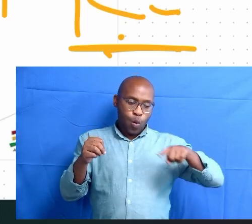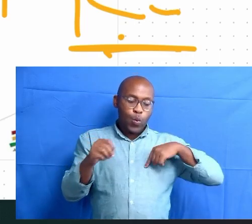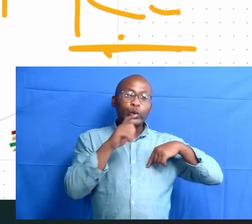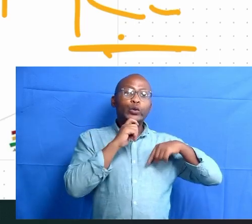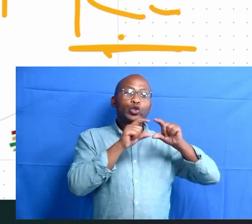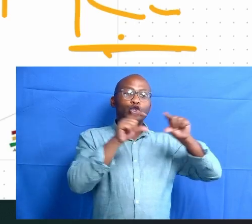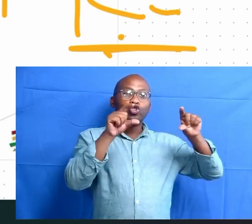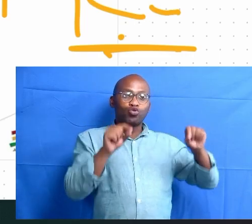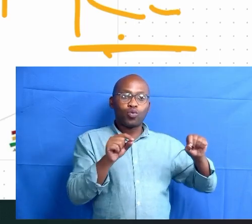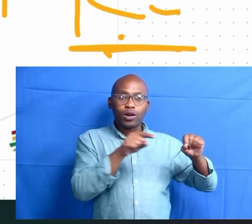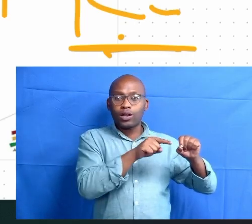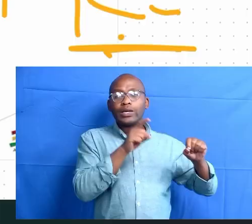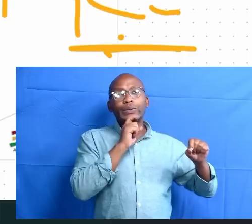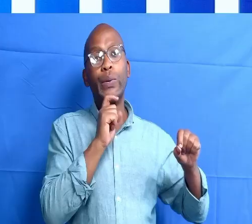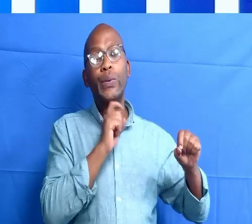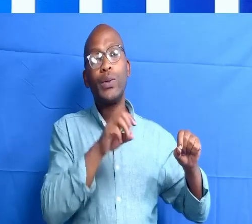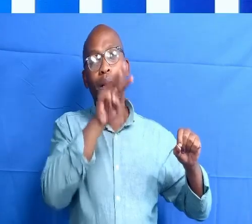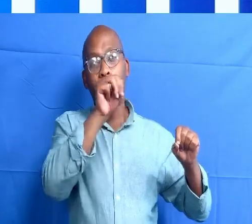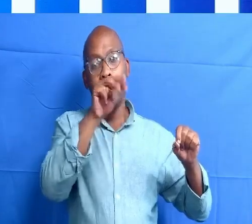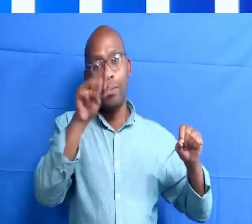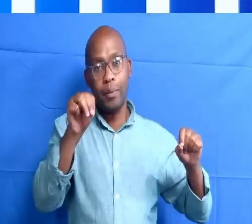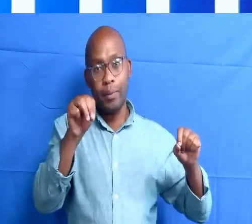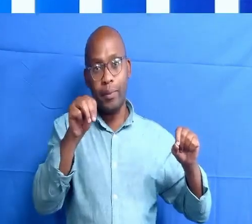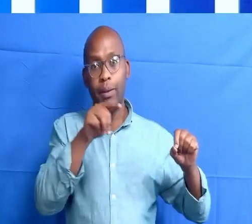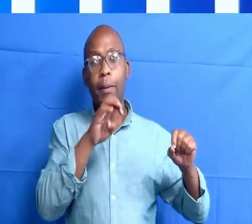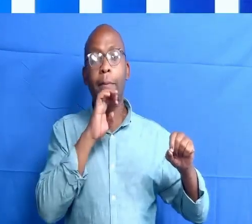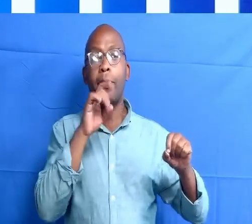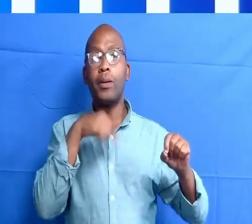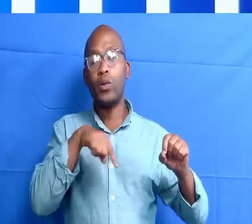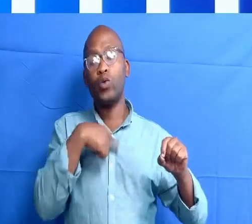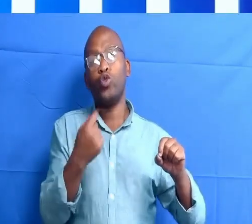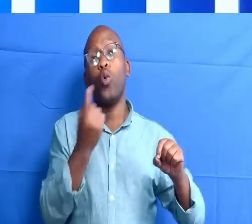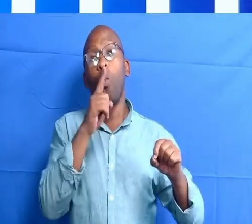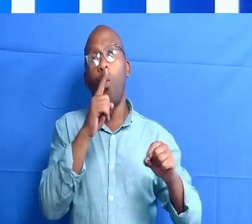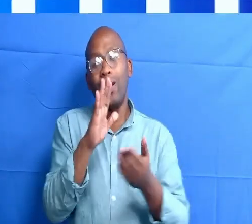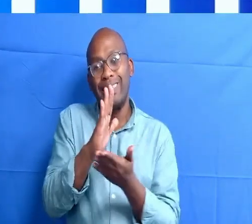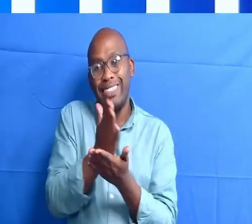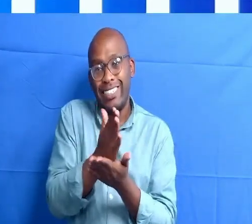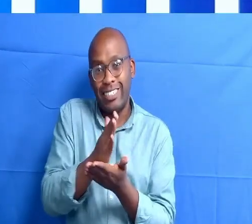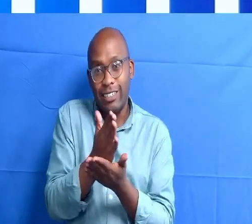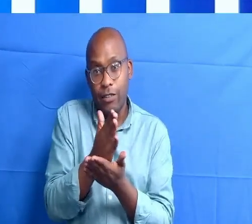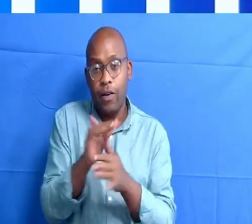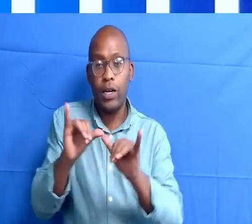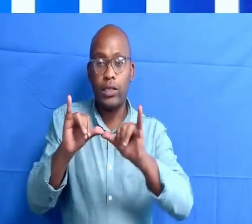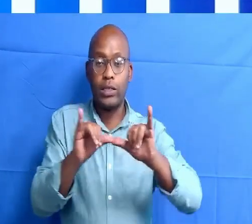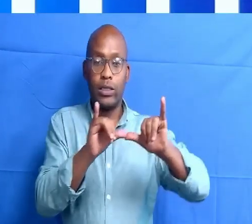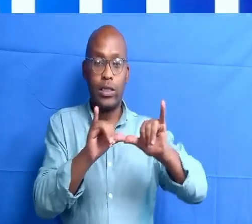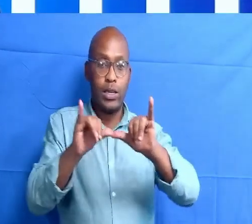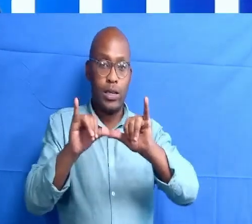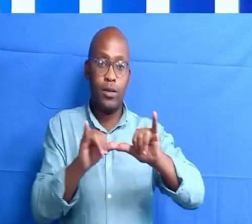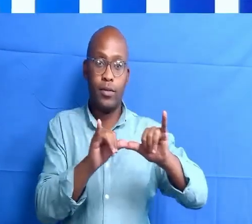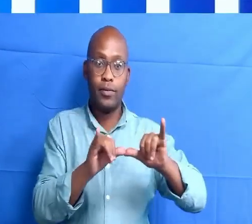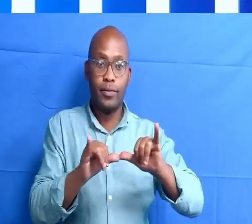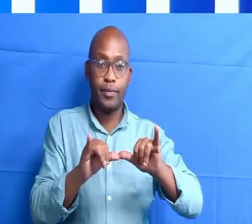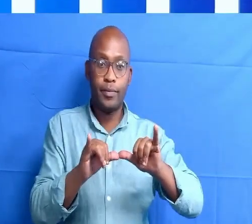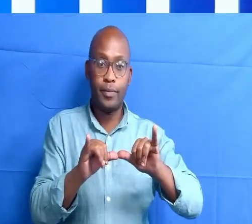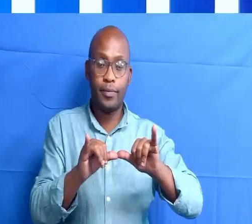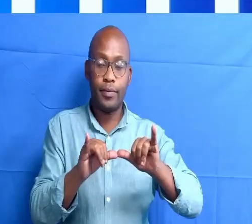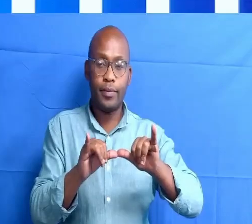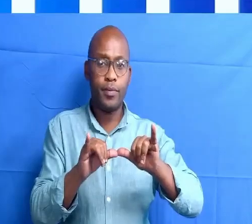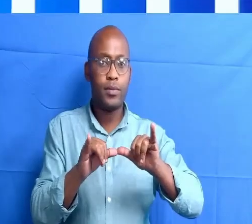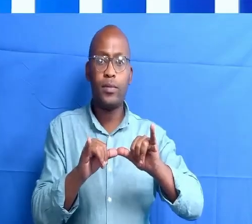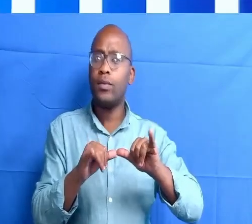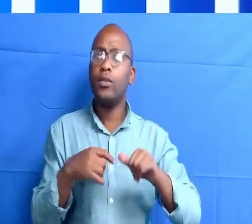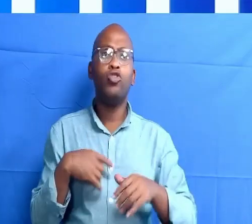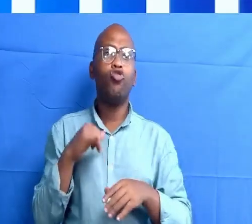millimeters. Now, if I want to check, definitely sure you will divide these scales. You divide this one, and remember, I can't just say